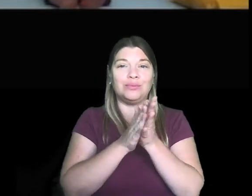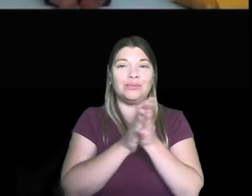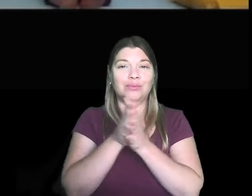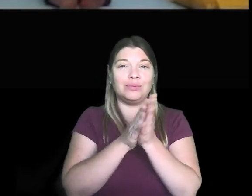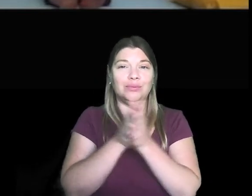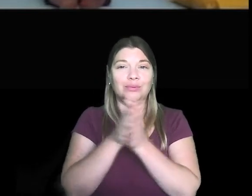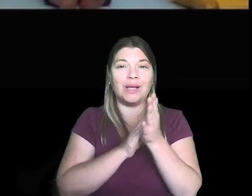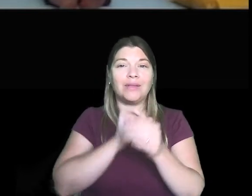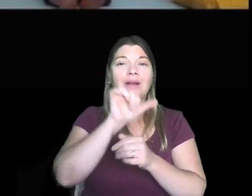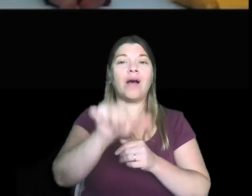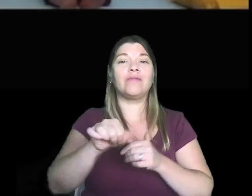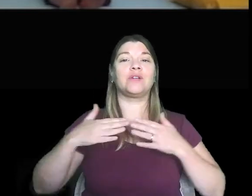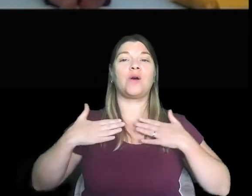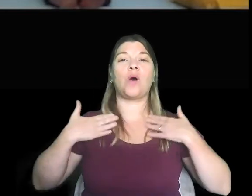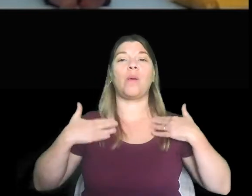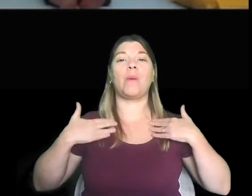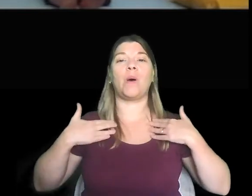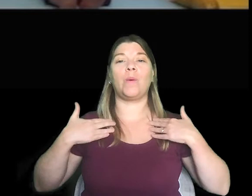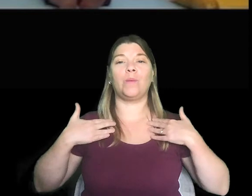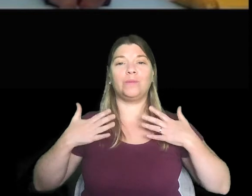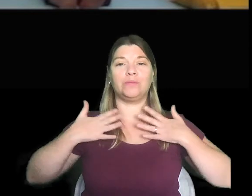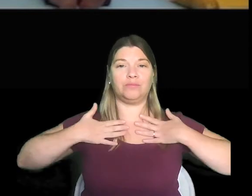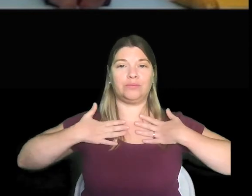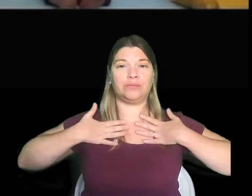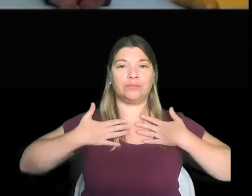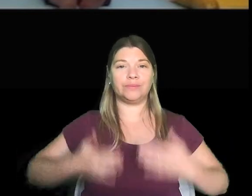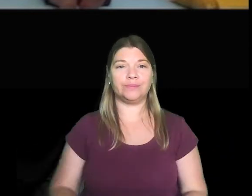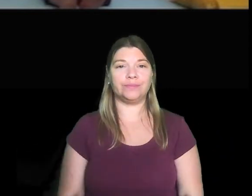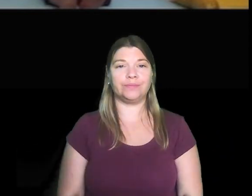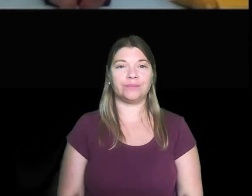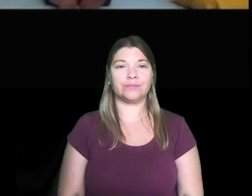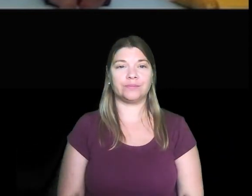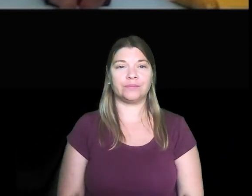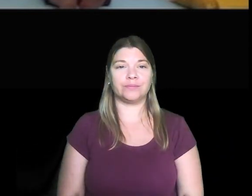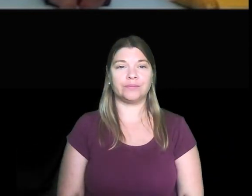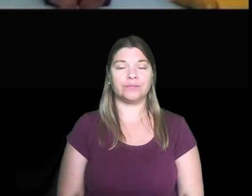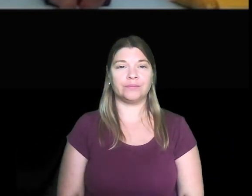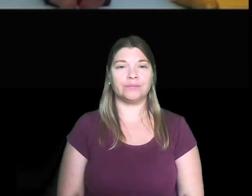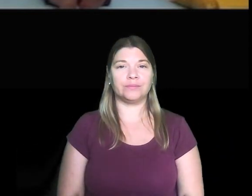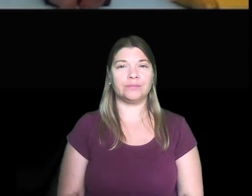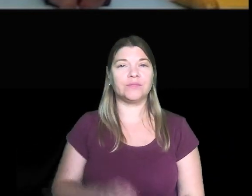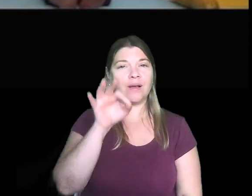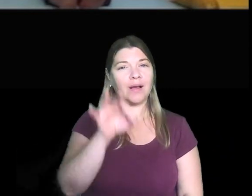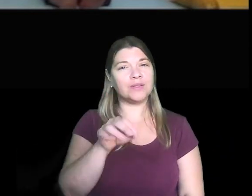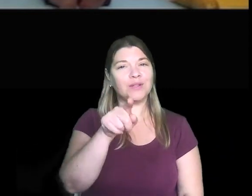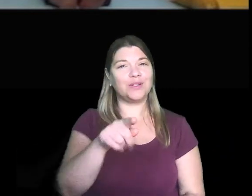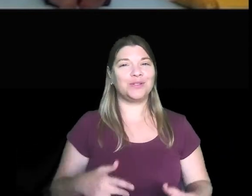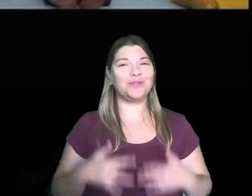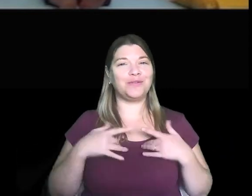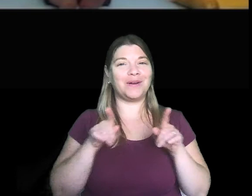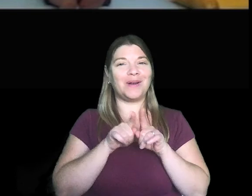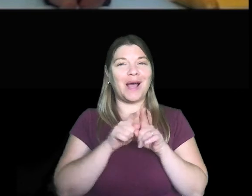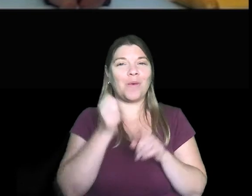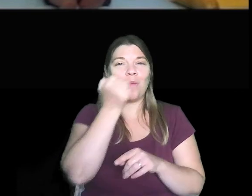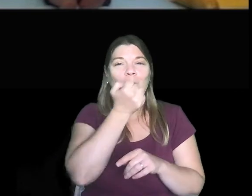Alice rub their hands together. They hover their hands over their collarbones. Do you feel a warm glow in